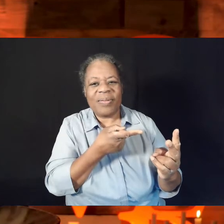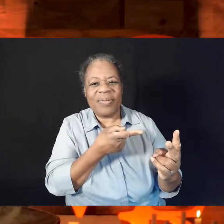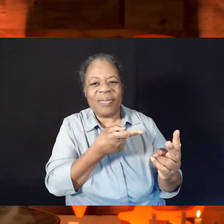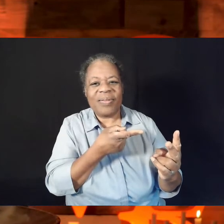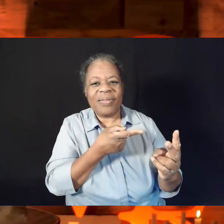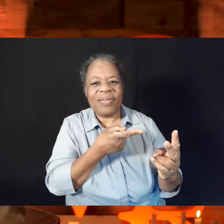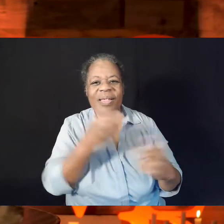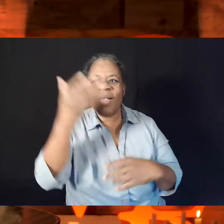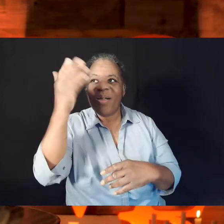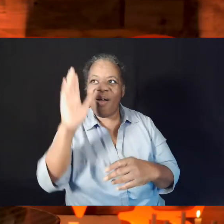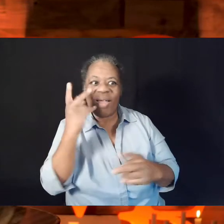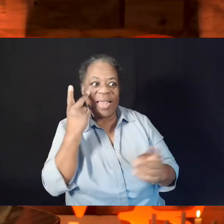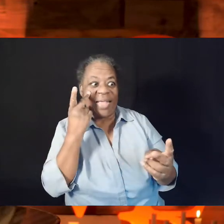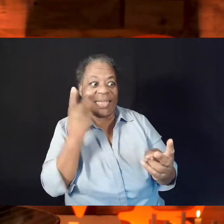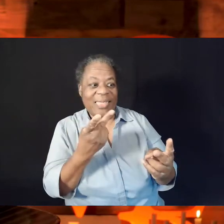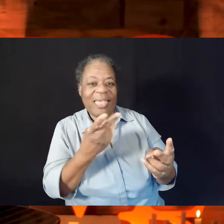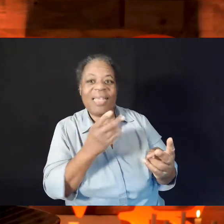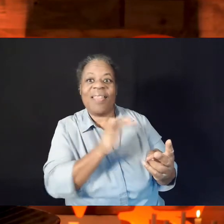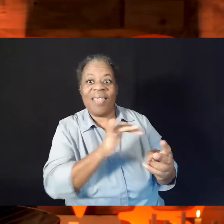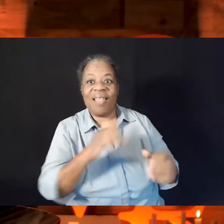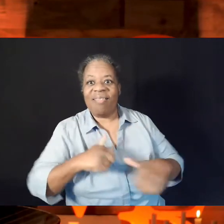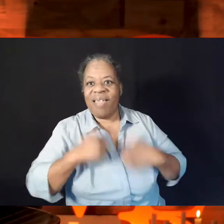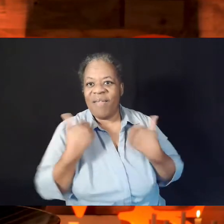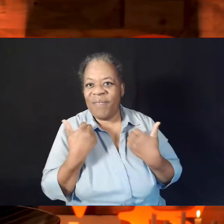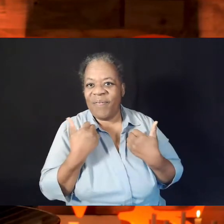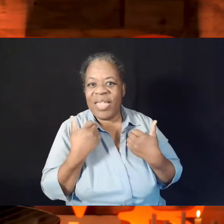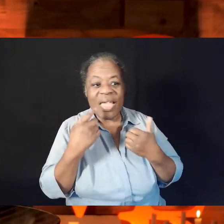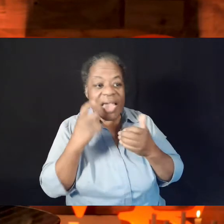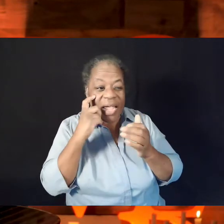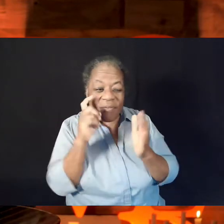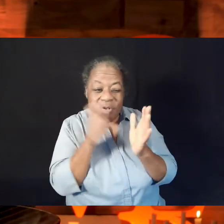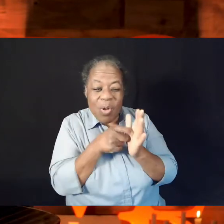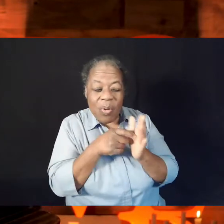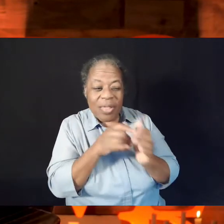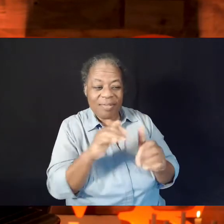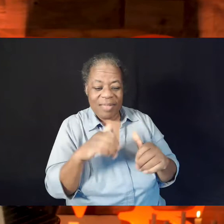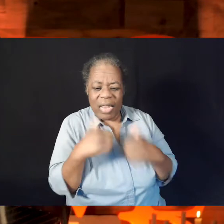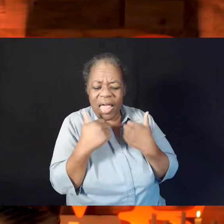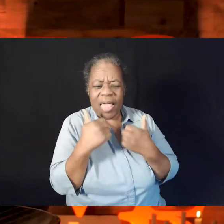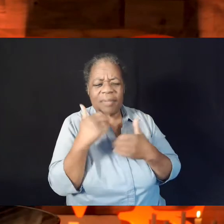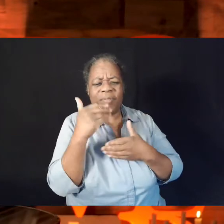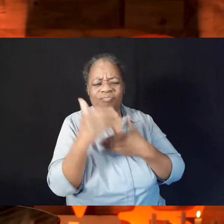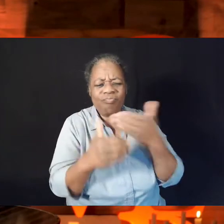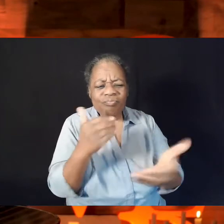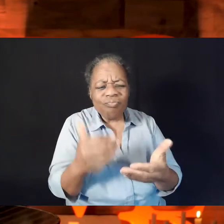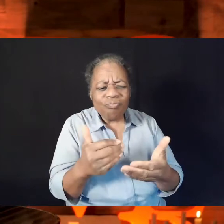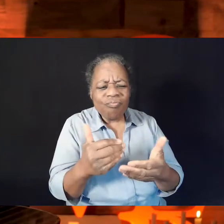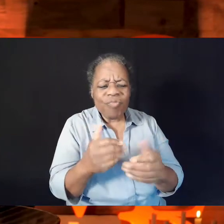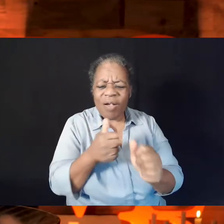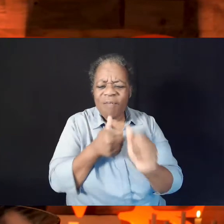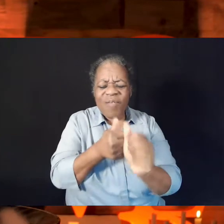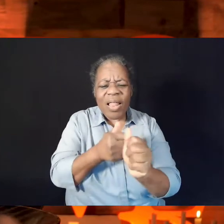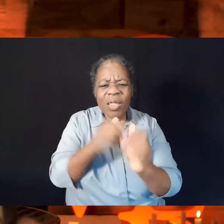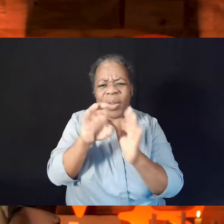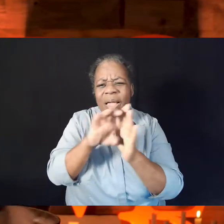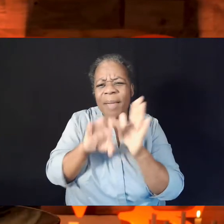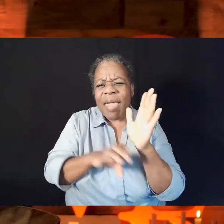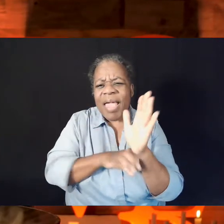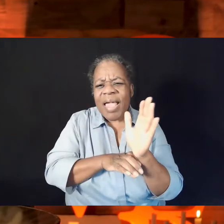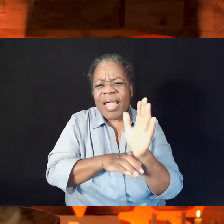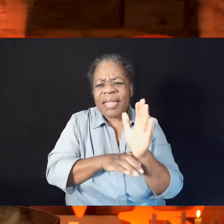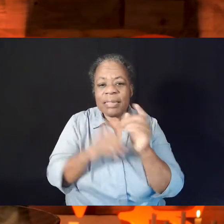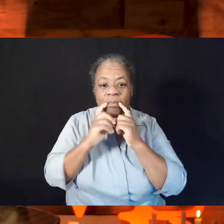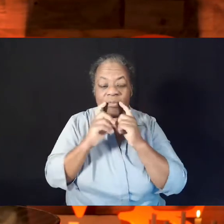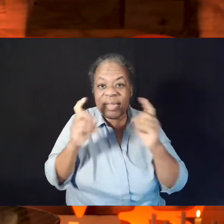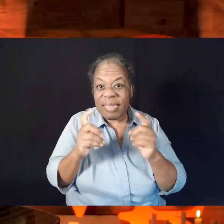has seen. He's noticed how they've lived their lives, how they've observed his commands and decrees. Not sinlessly, no one can